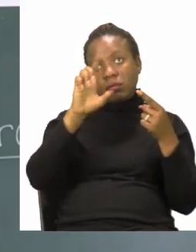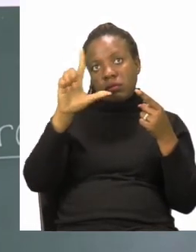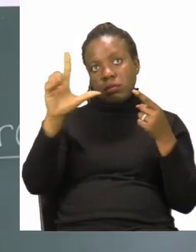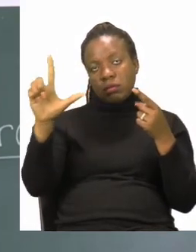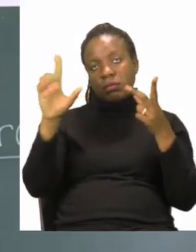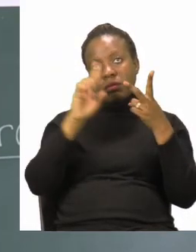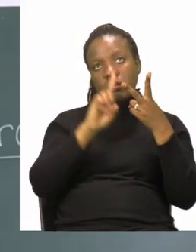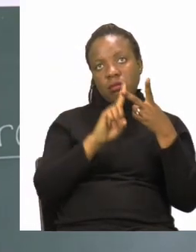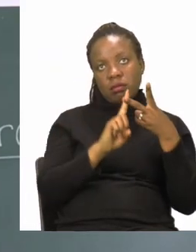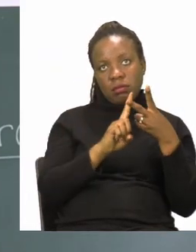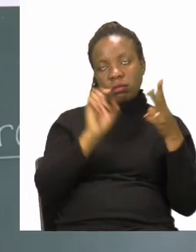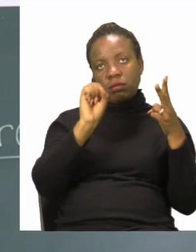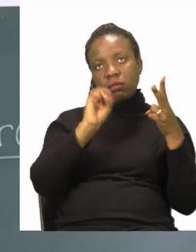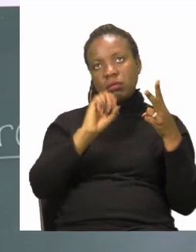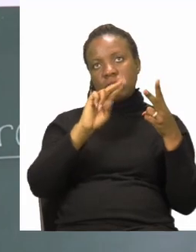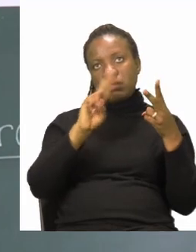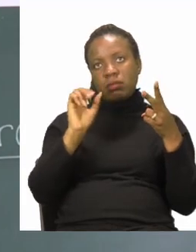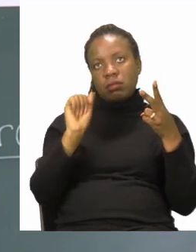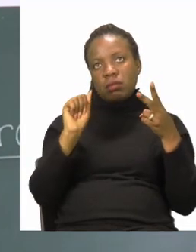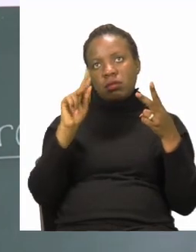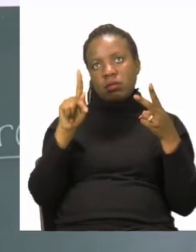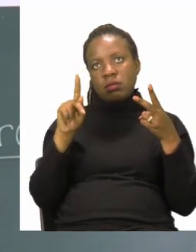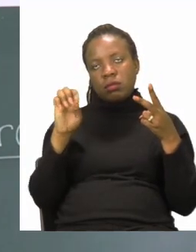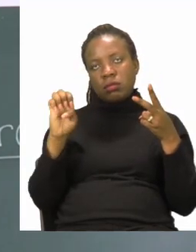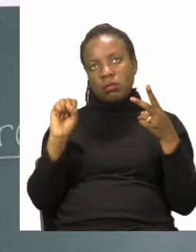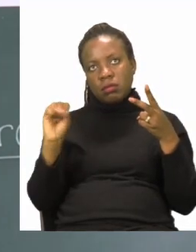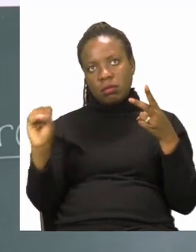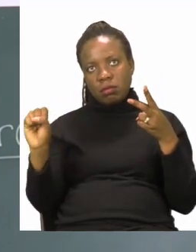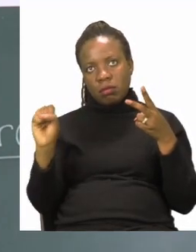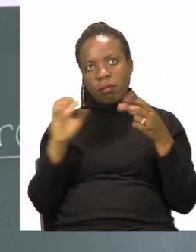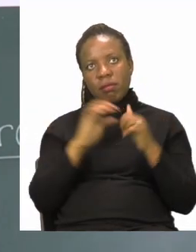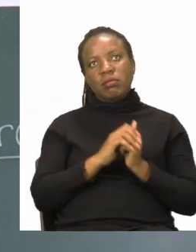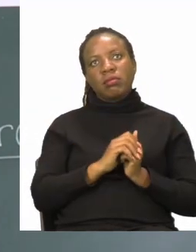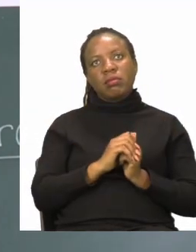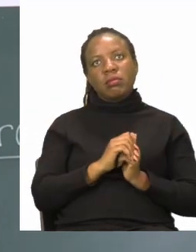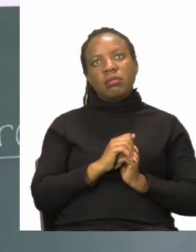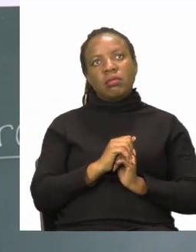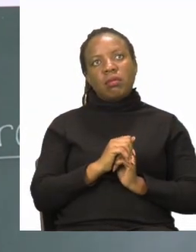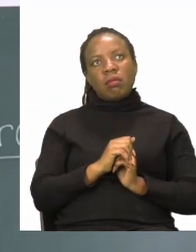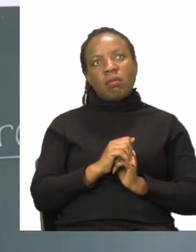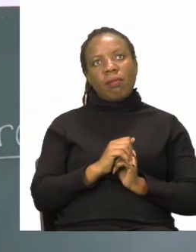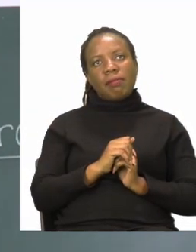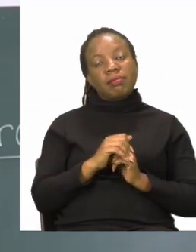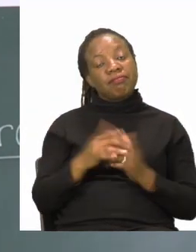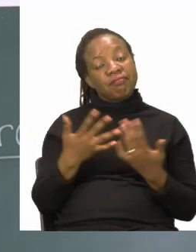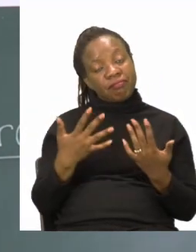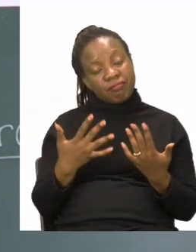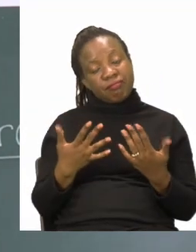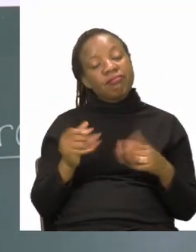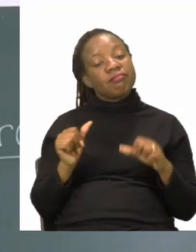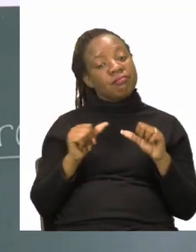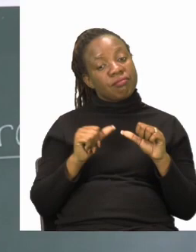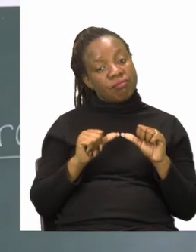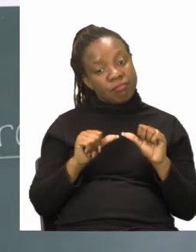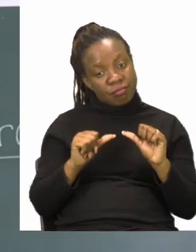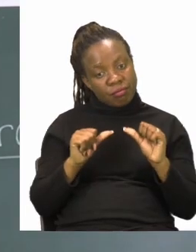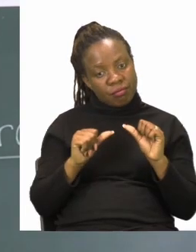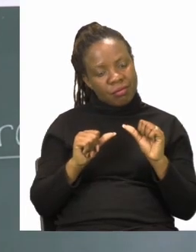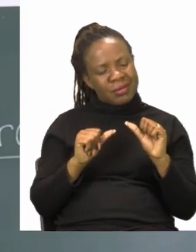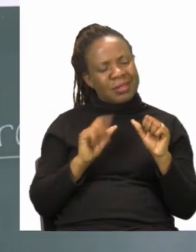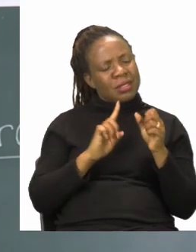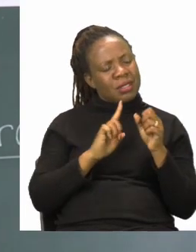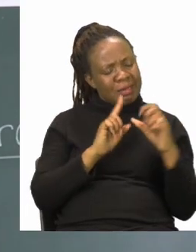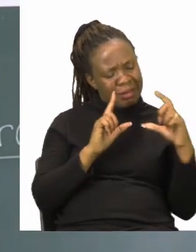word shapes. What you have to do now, boys and girls, is you can go back and take a good look